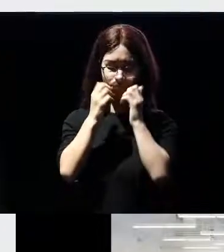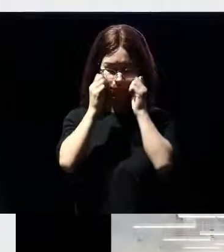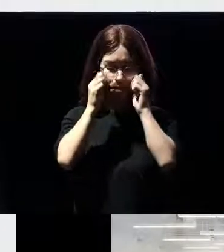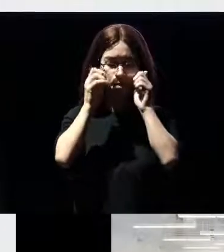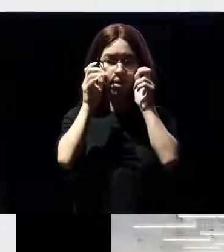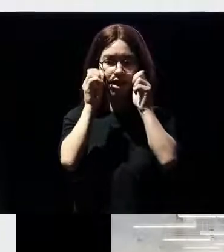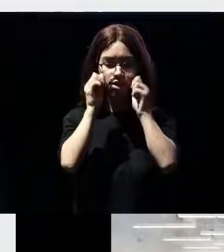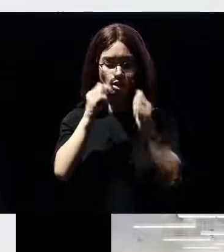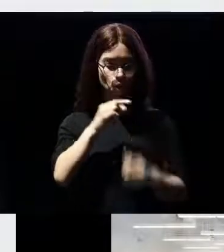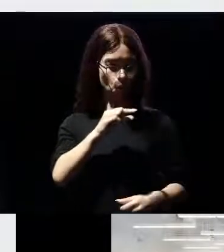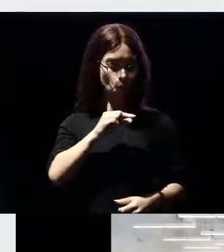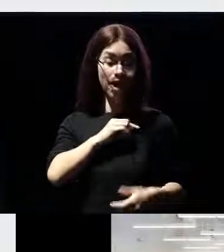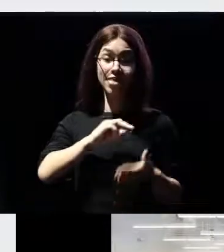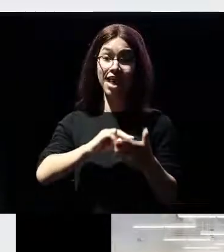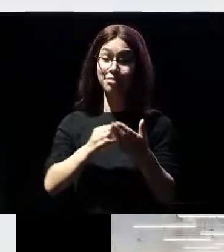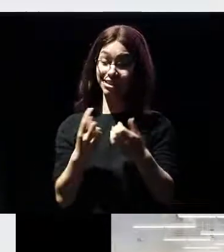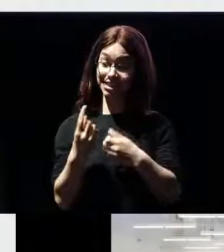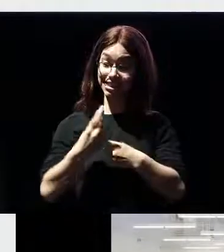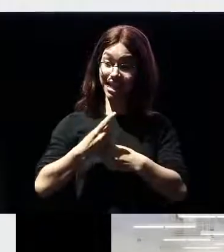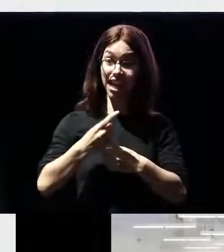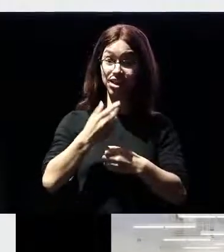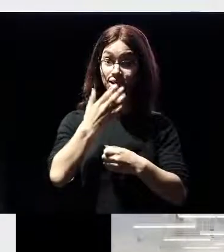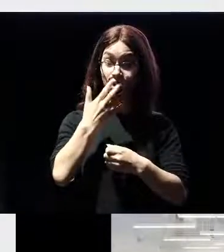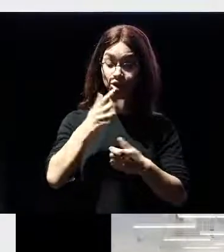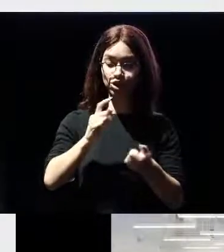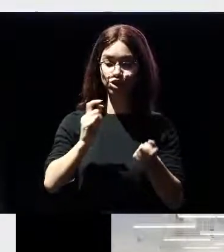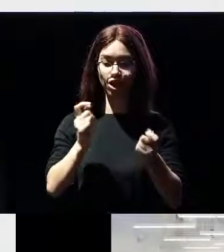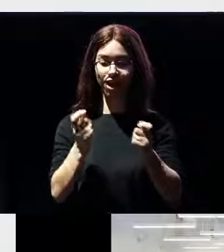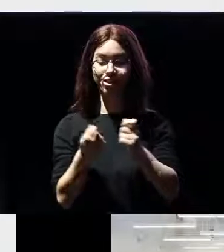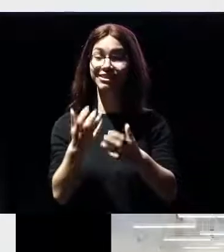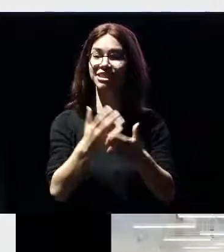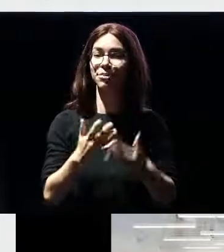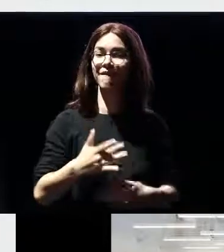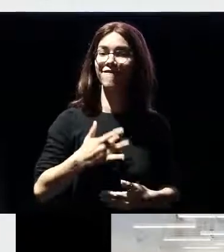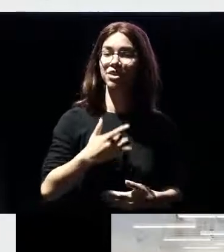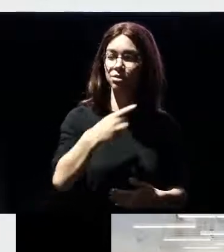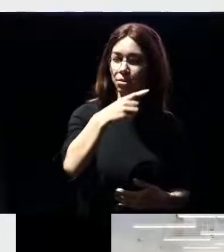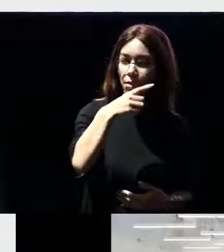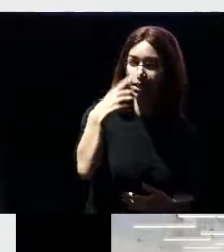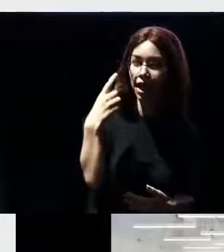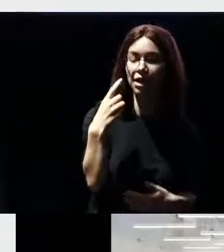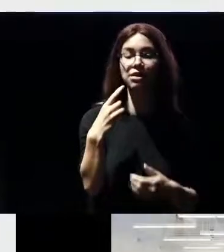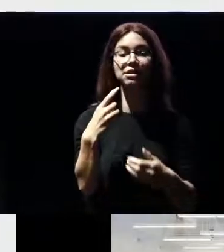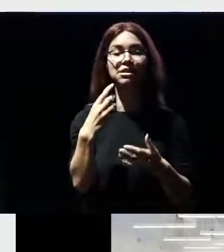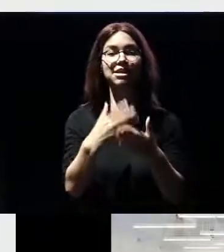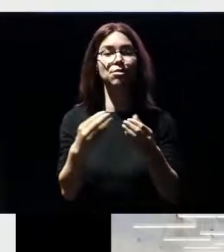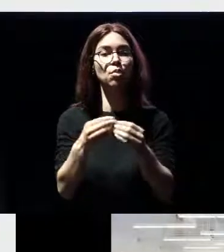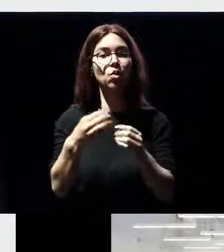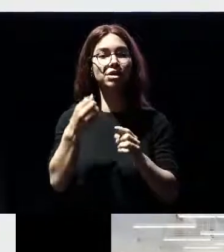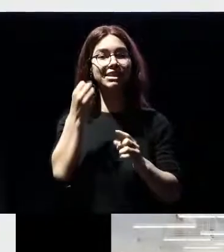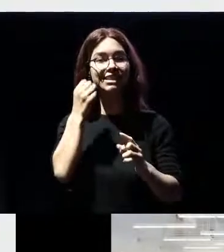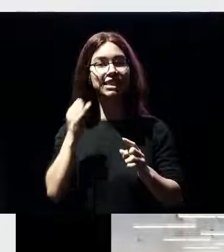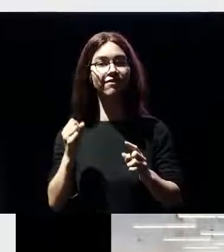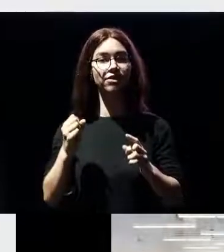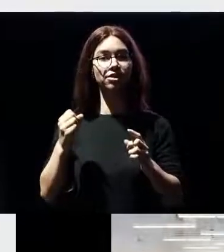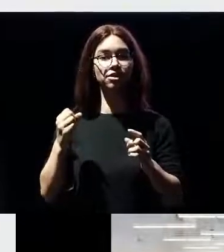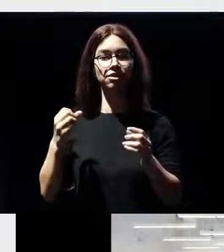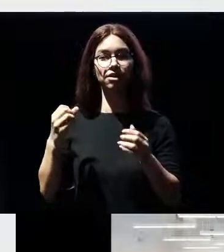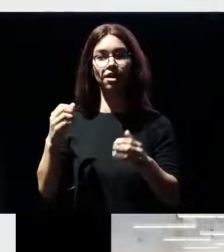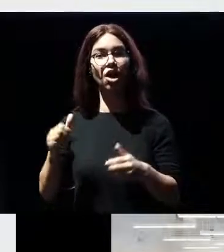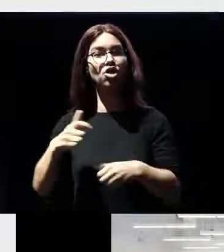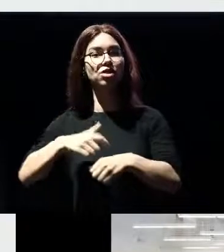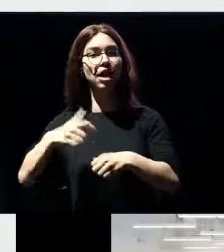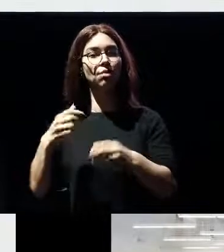it changes over the course of the day. Sometimes the brick seems almost black, sometimes it has a kind of silvery color, sometimes it seems blue, and